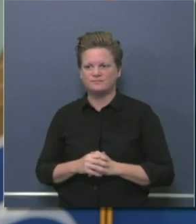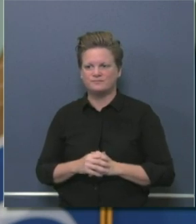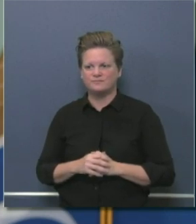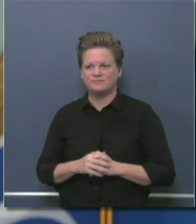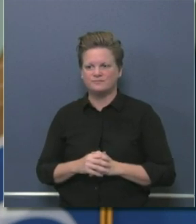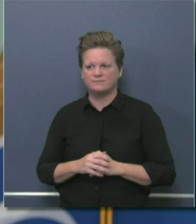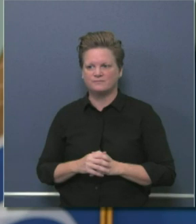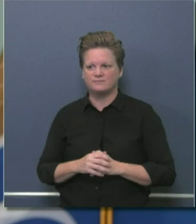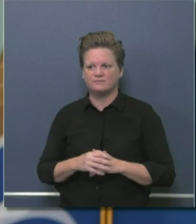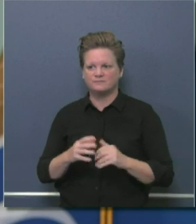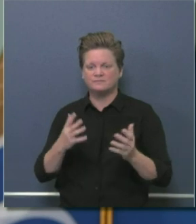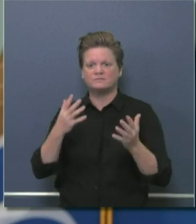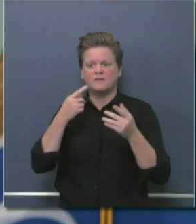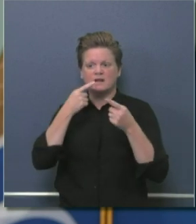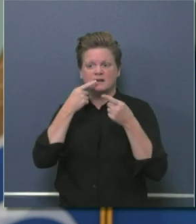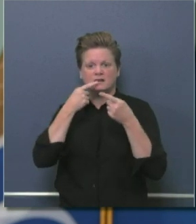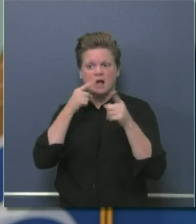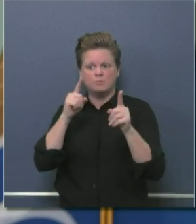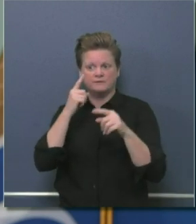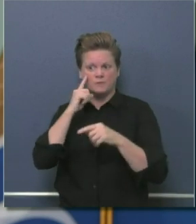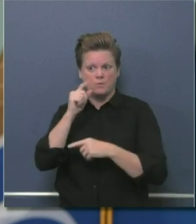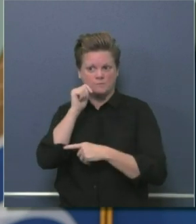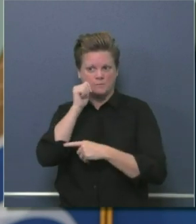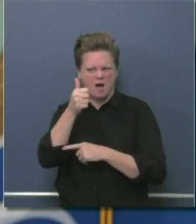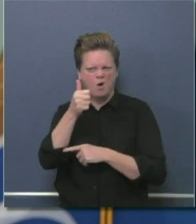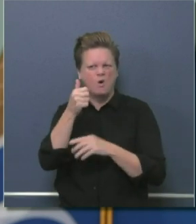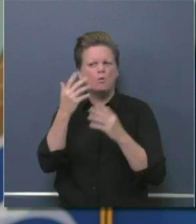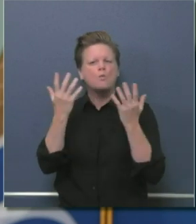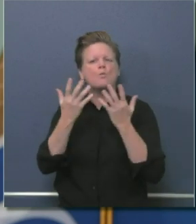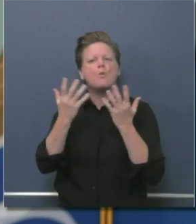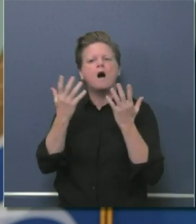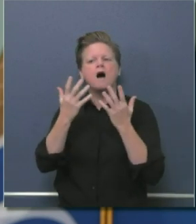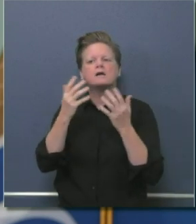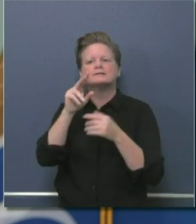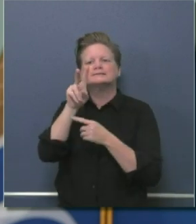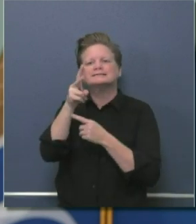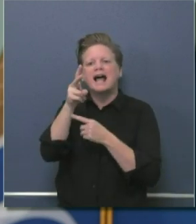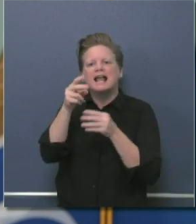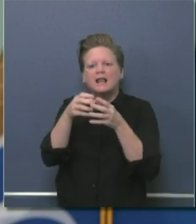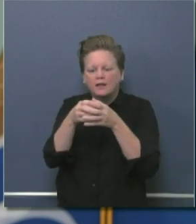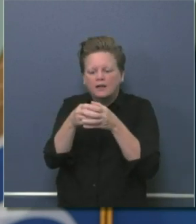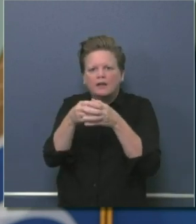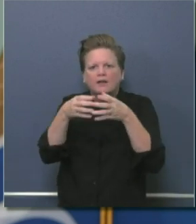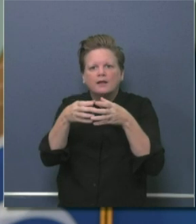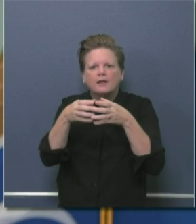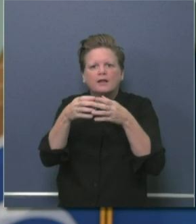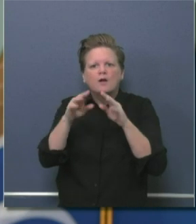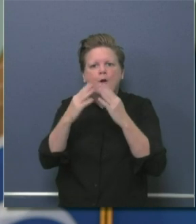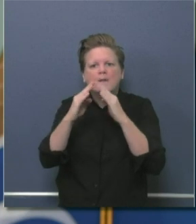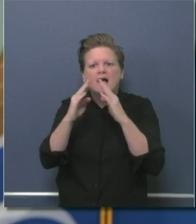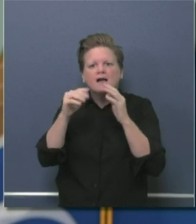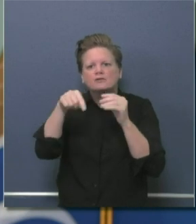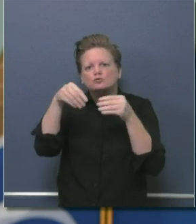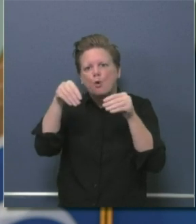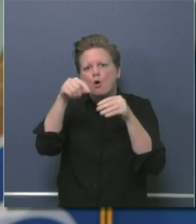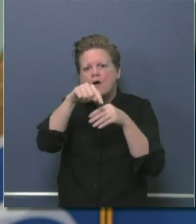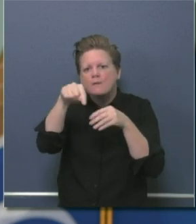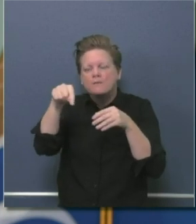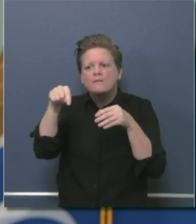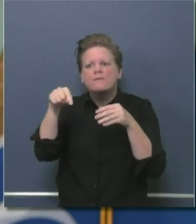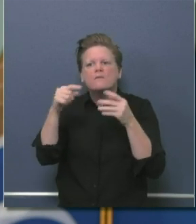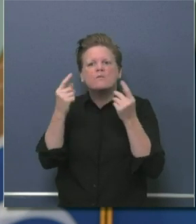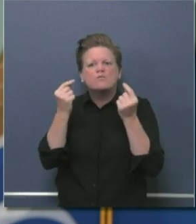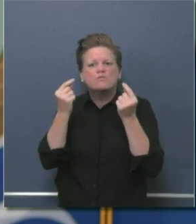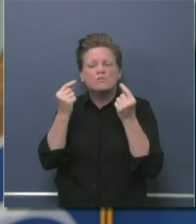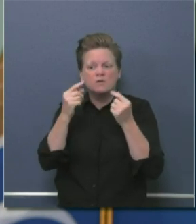announcement tomorrow. How confident are you that California will be able to rebound, and how long will it